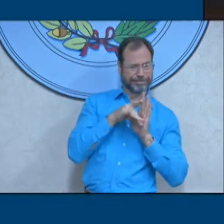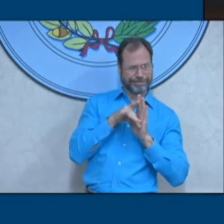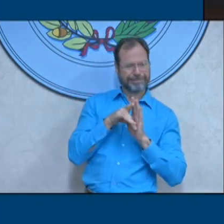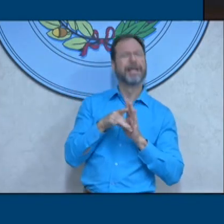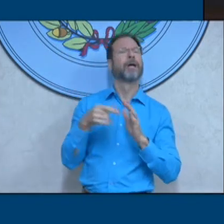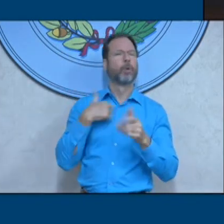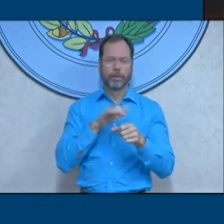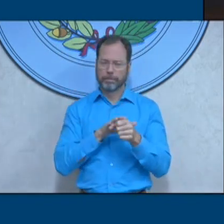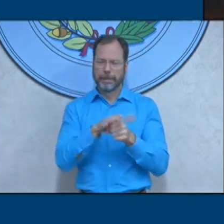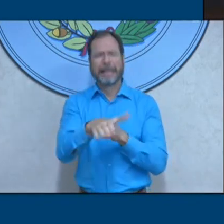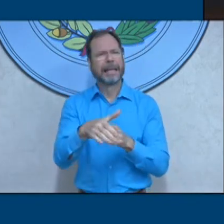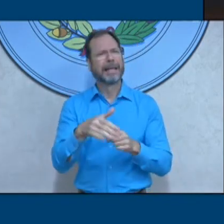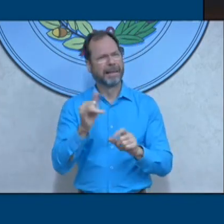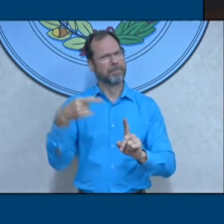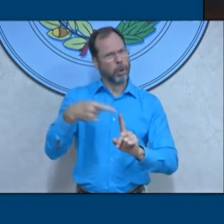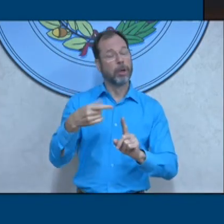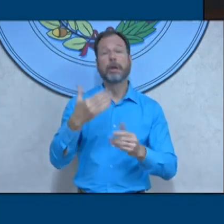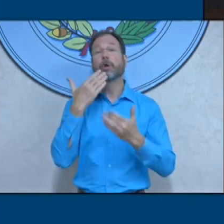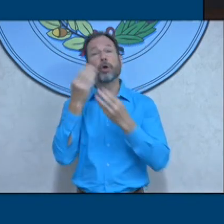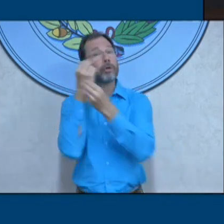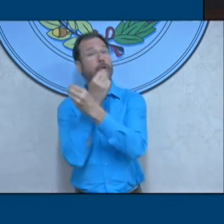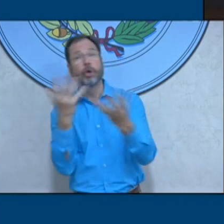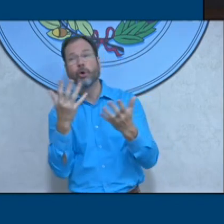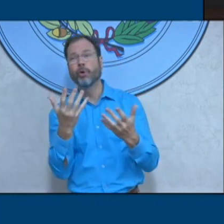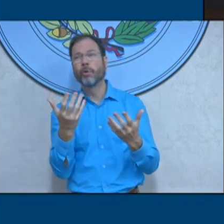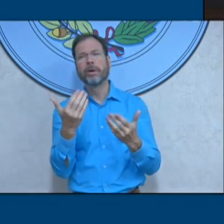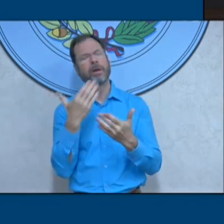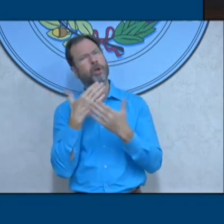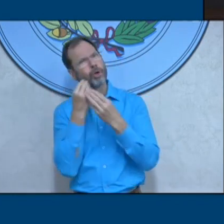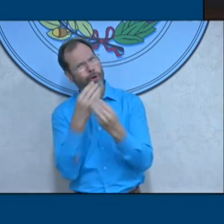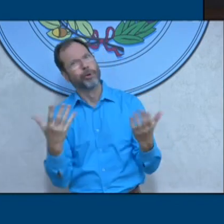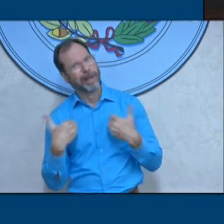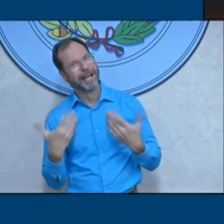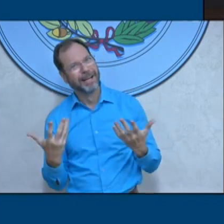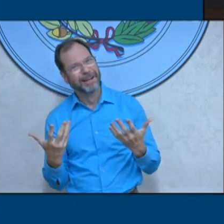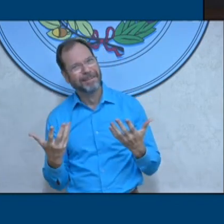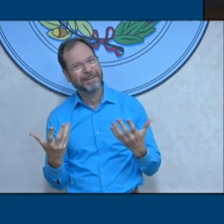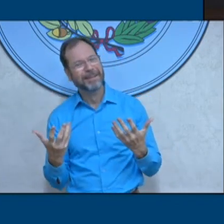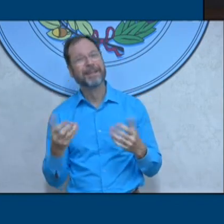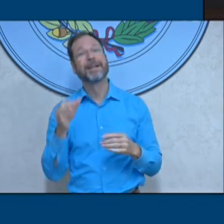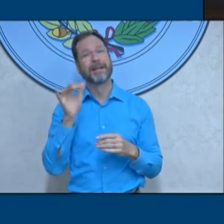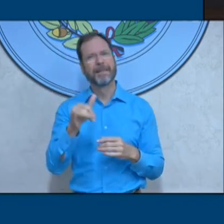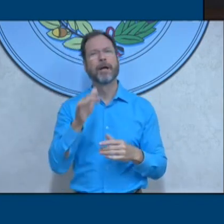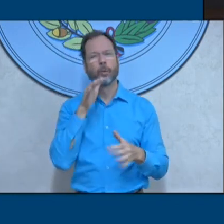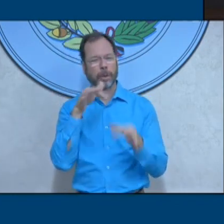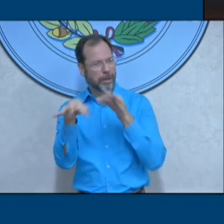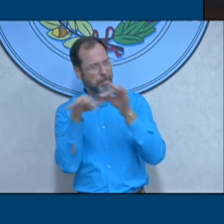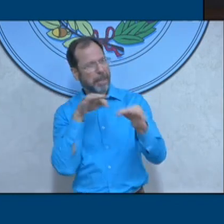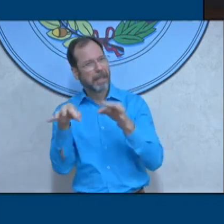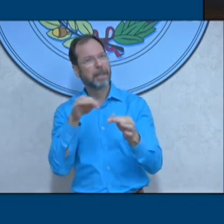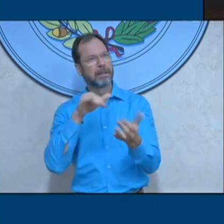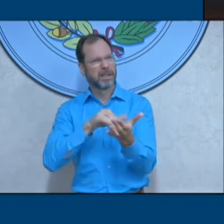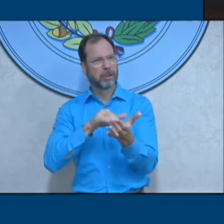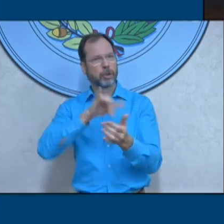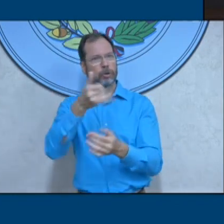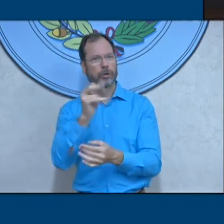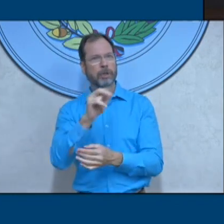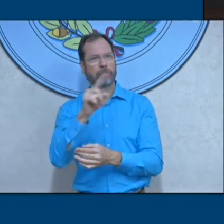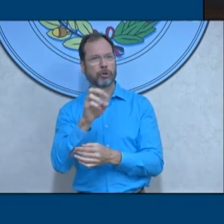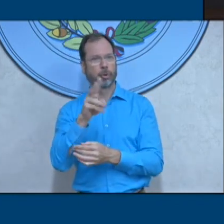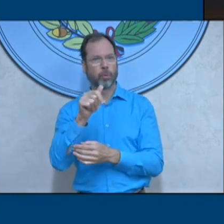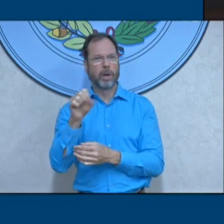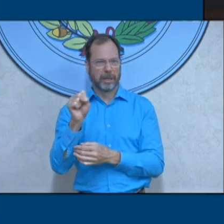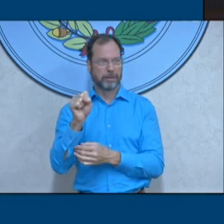for COVID-19. The good news is I have good news for you, and it will be explained to you by Dr.